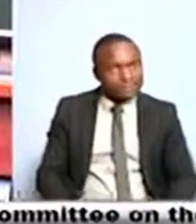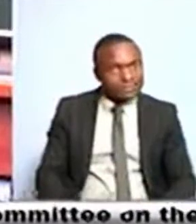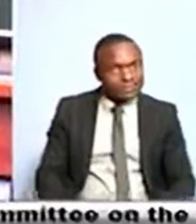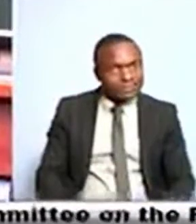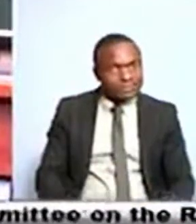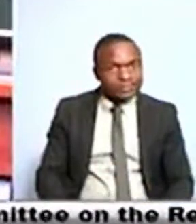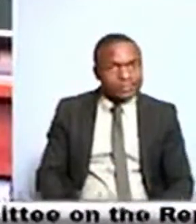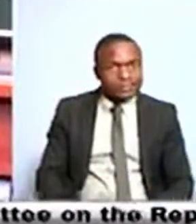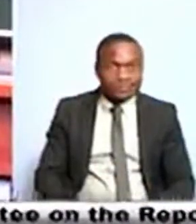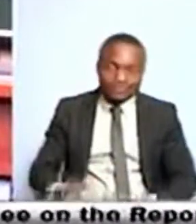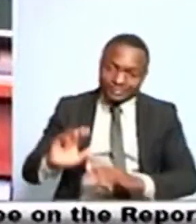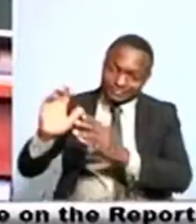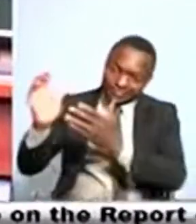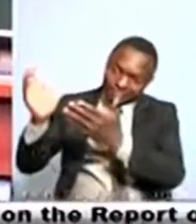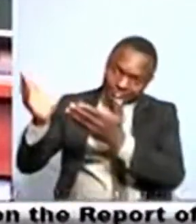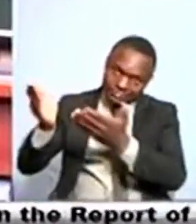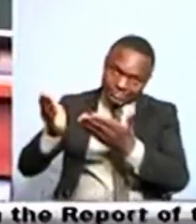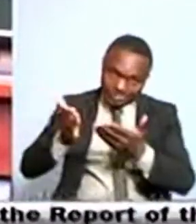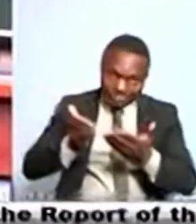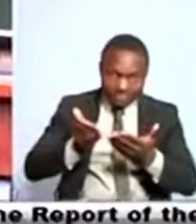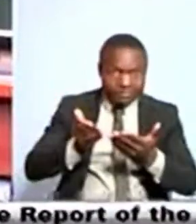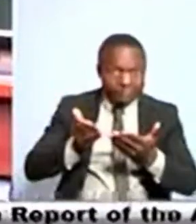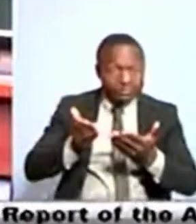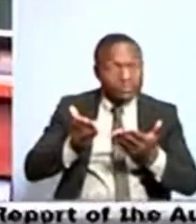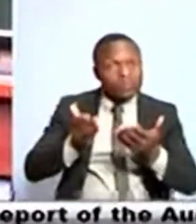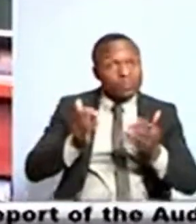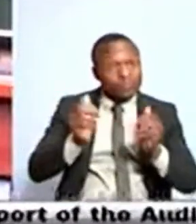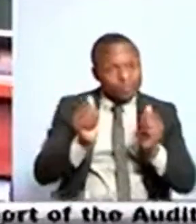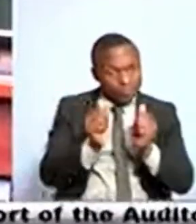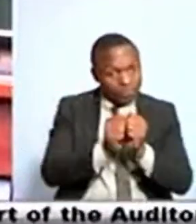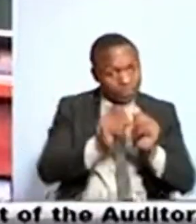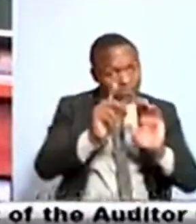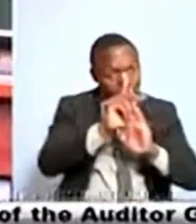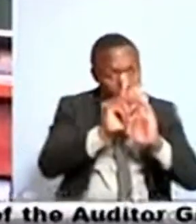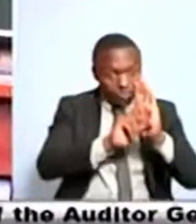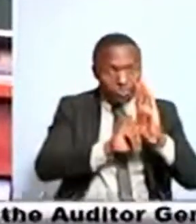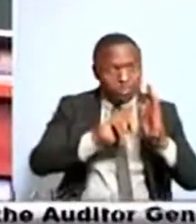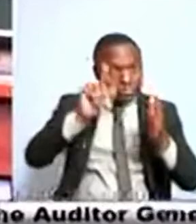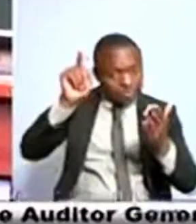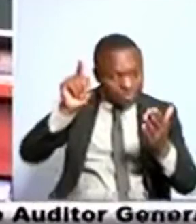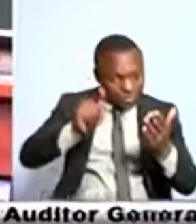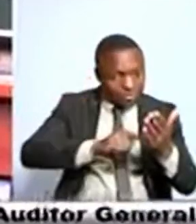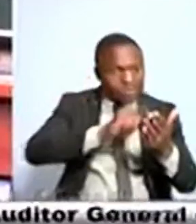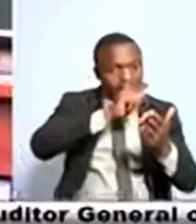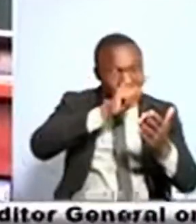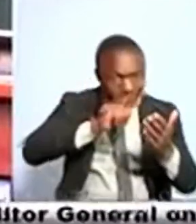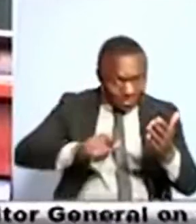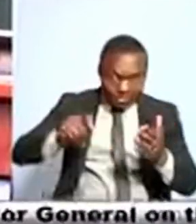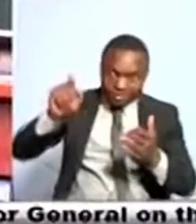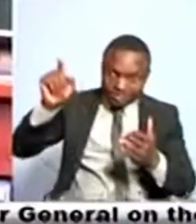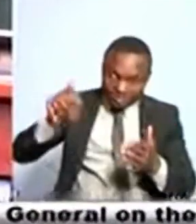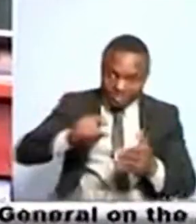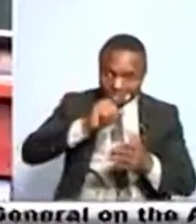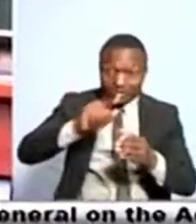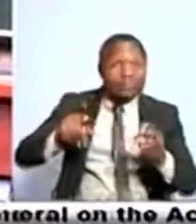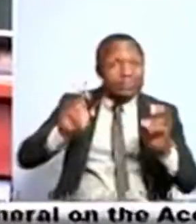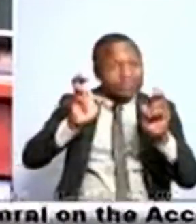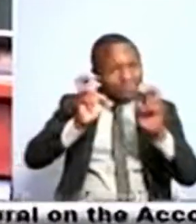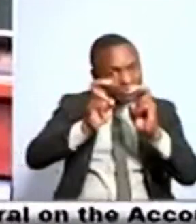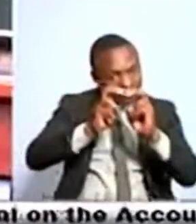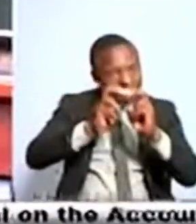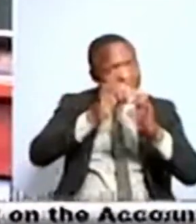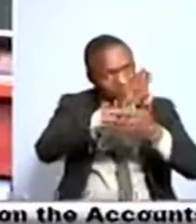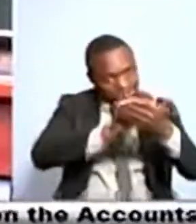and come up with a policy to cancel some of these contracts so that we can